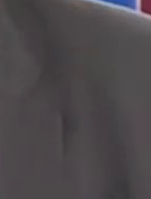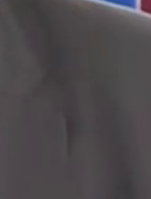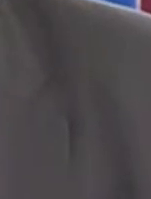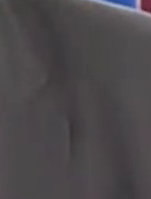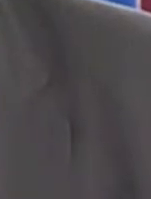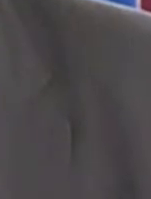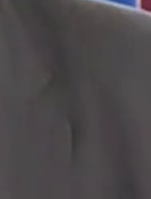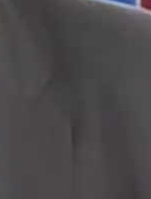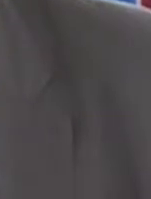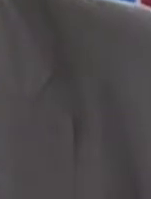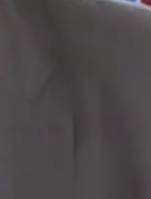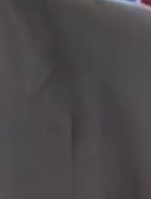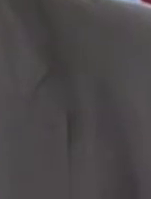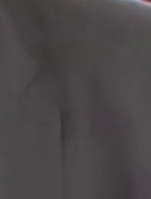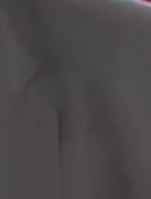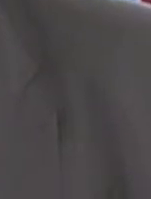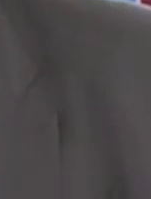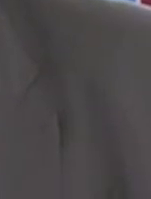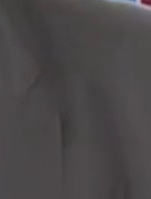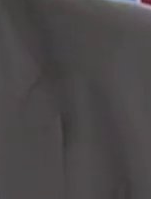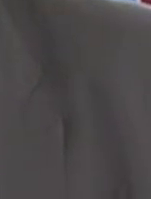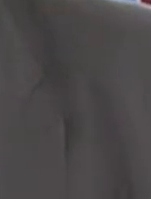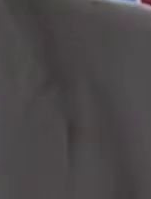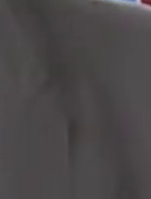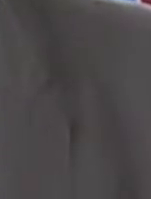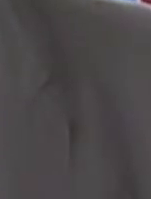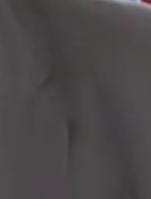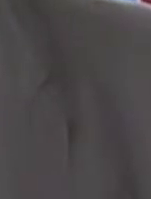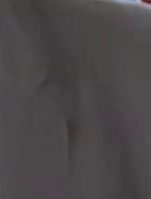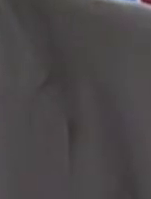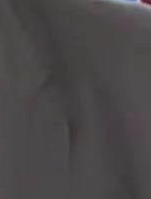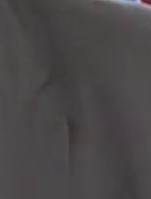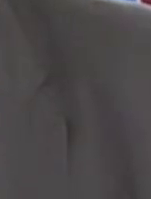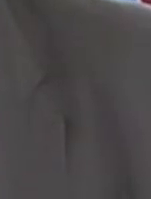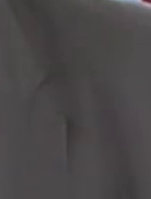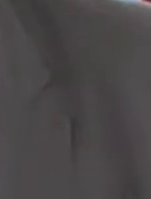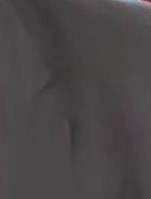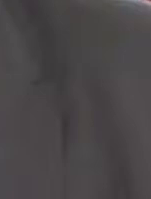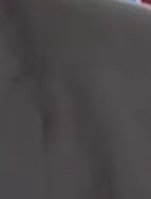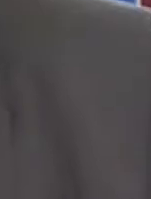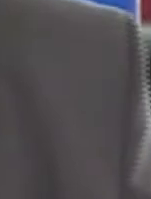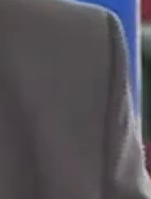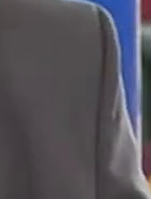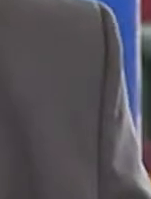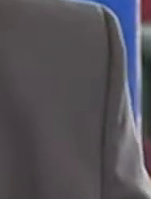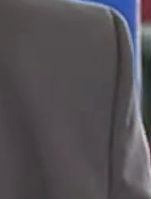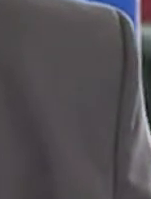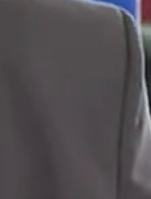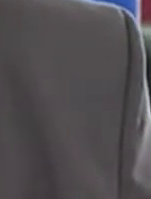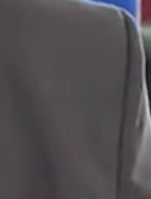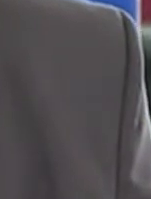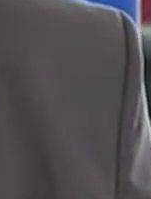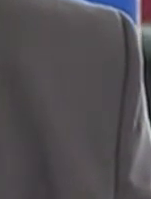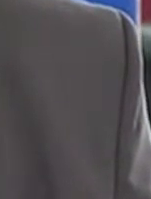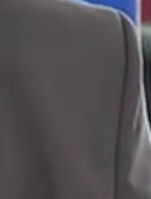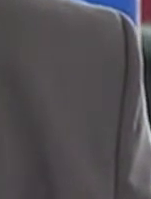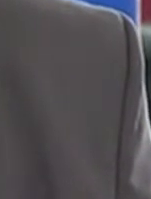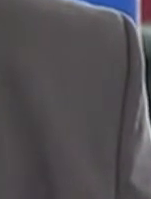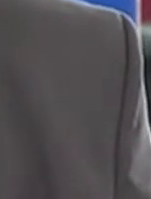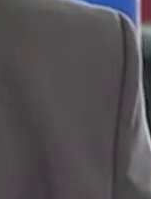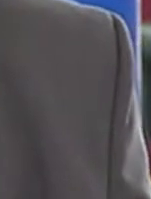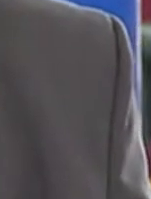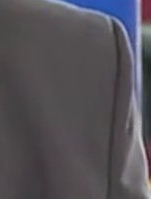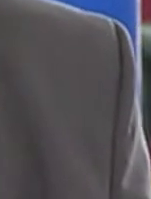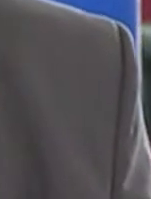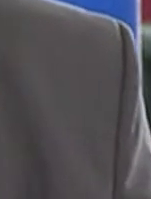and partners. In light of today's theme, we recognize that strategic reforms are essential to securing the future of